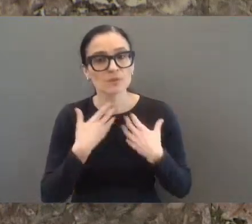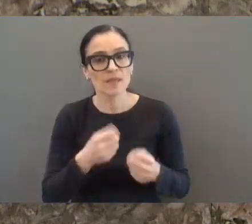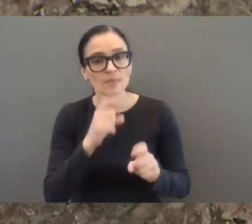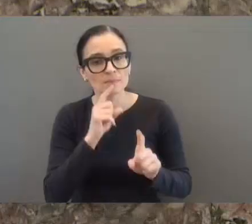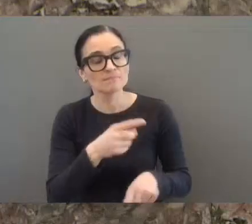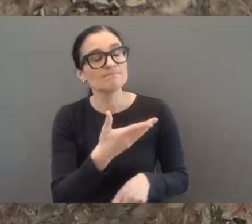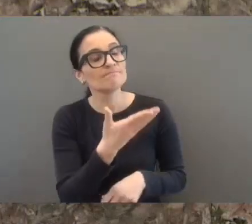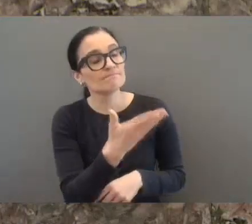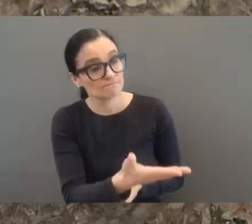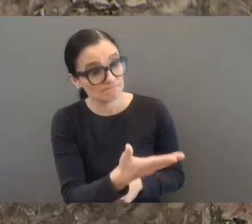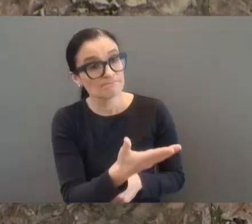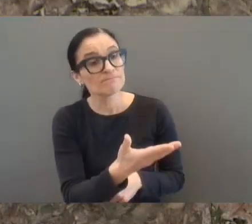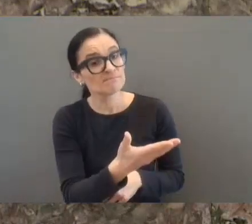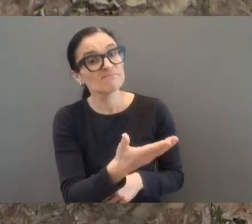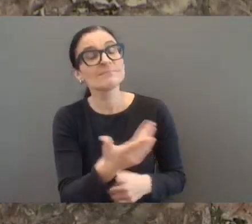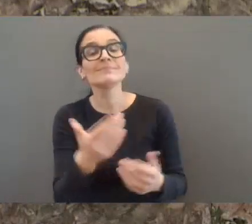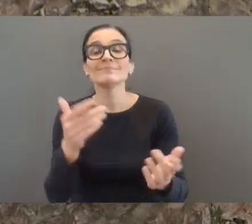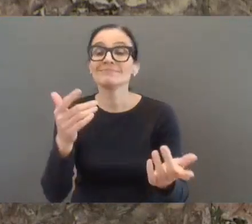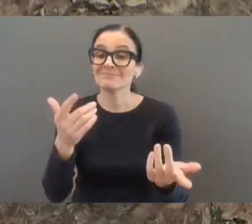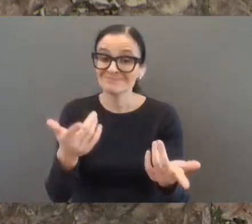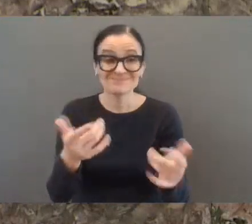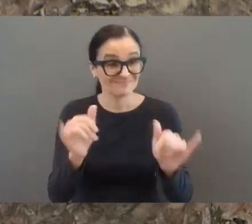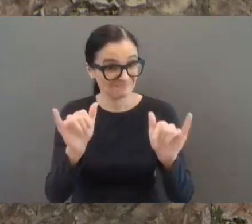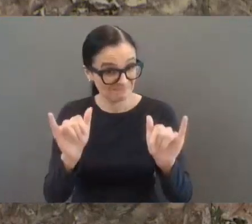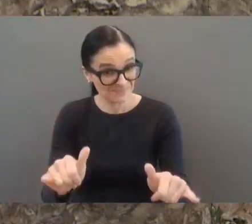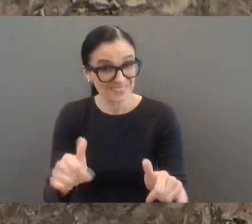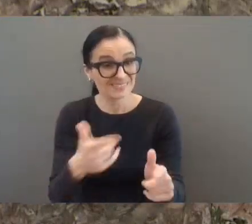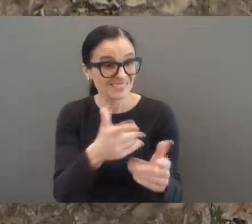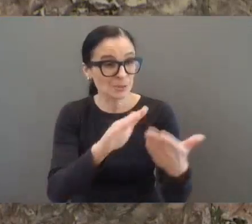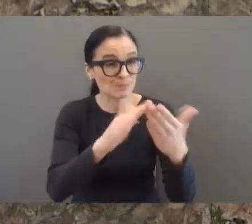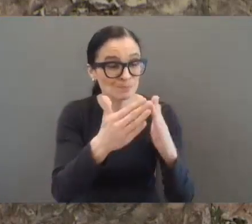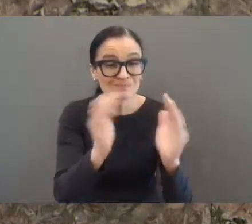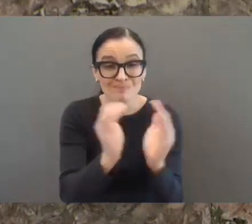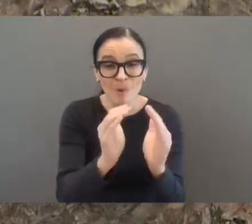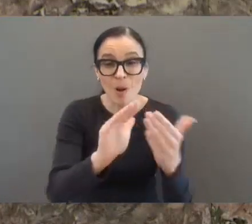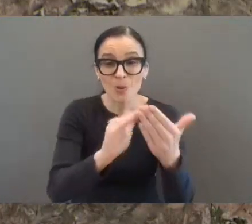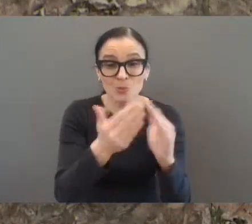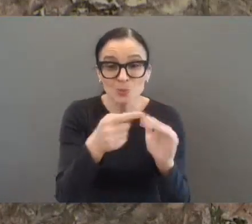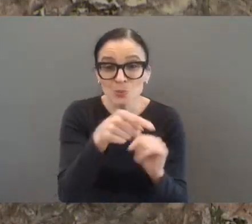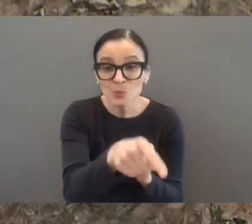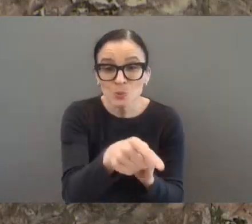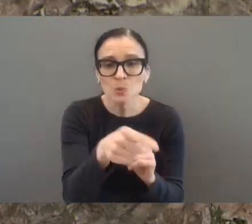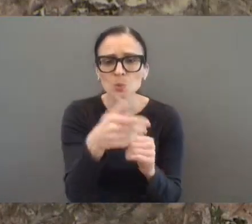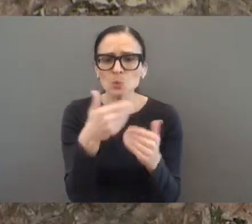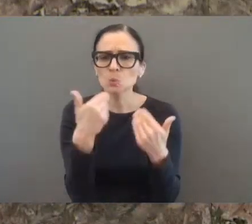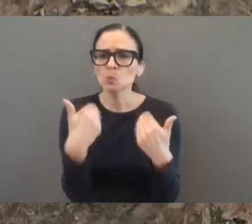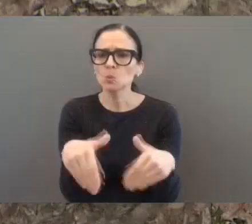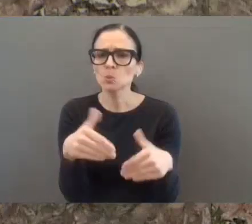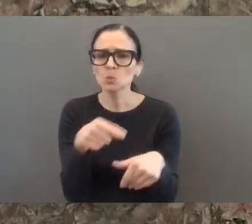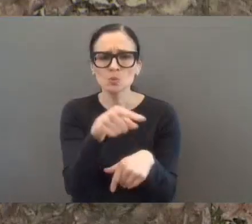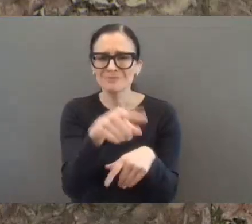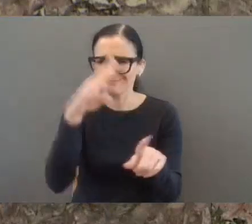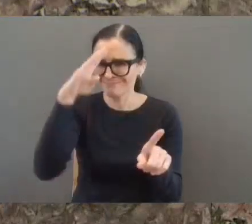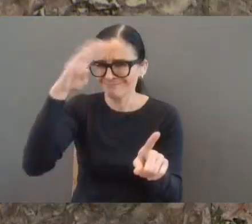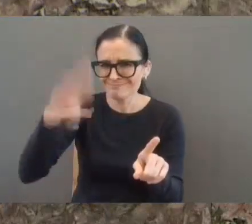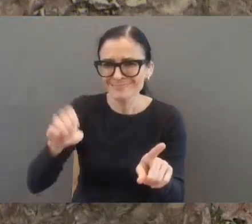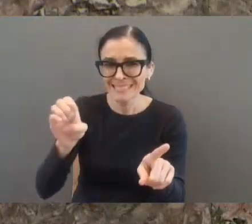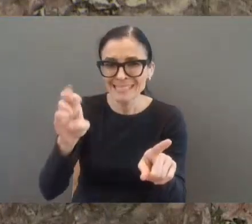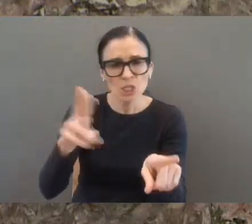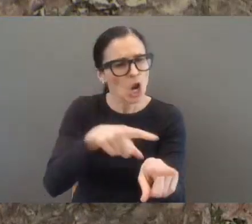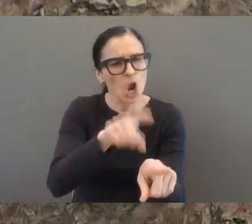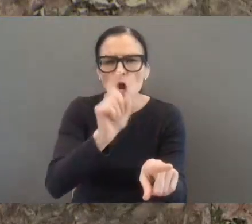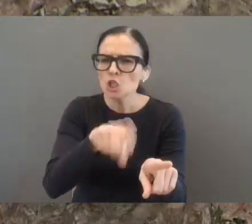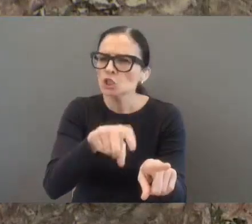communities and needing to know that those emergency rooms are there for people when they need them. Mr.